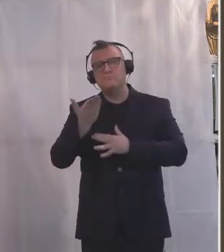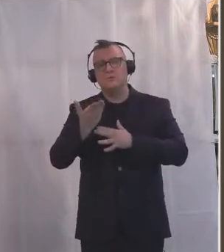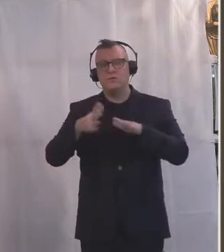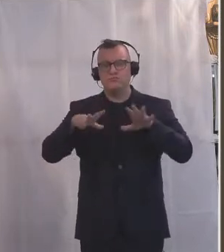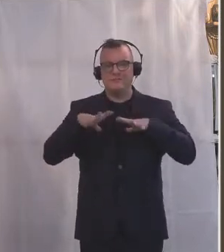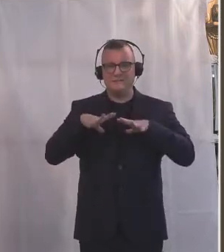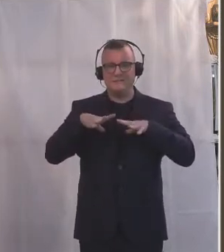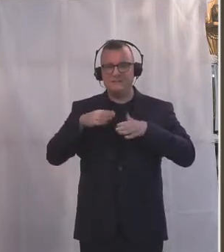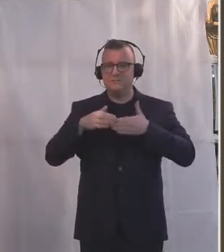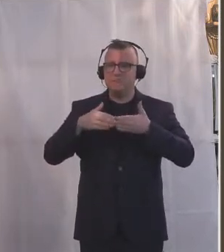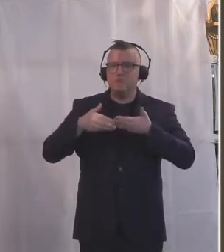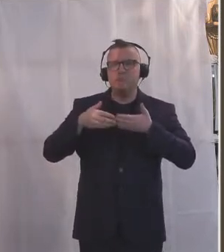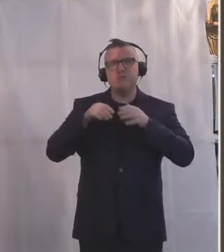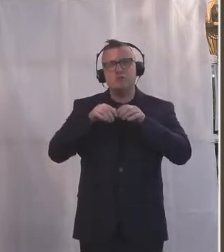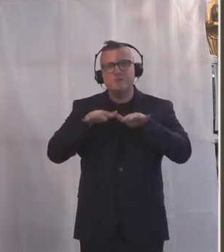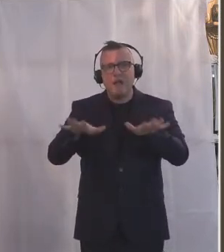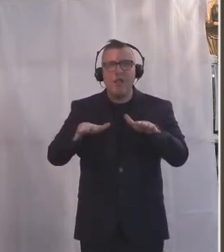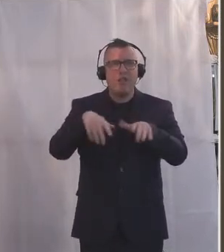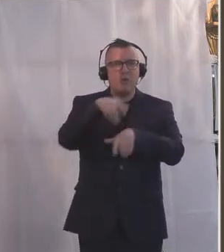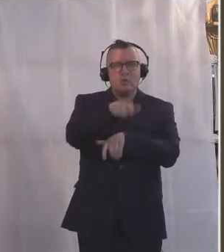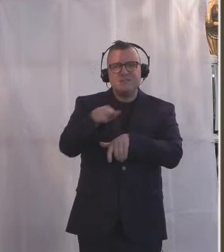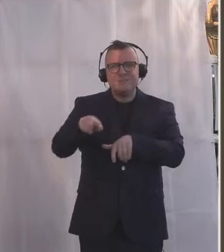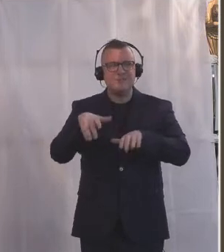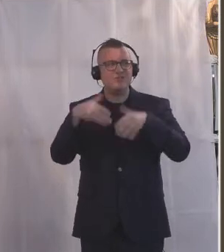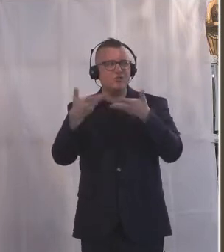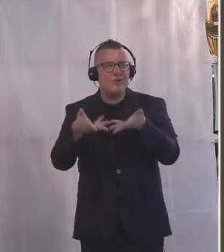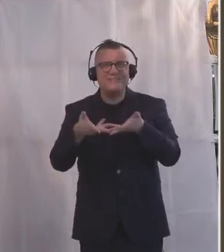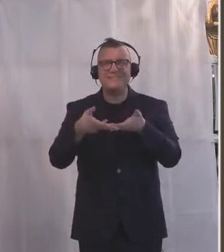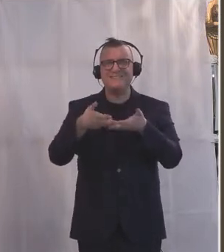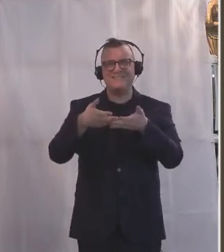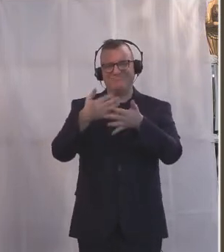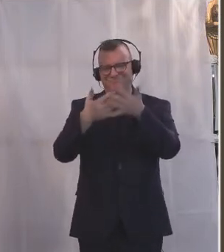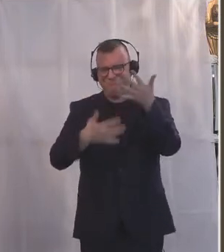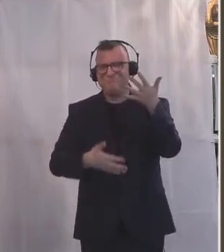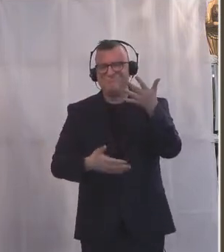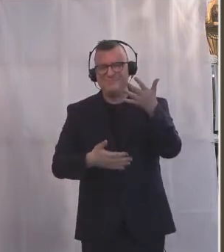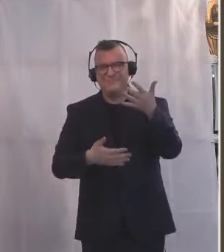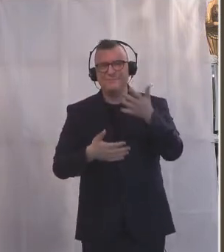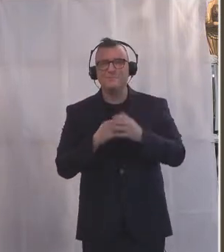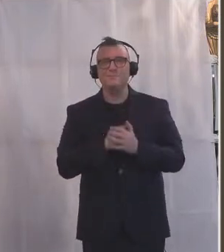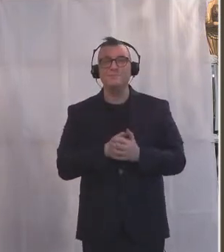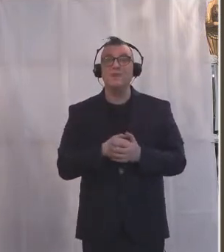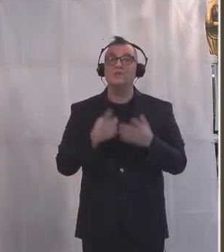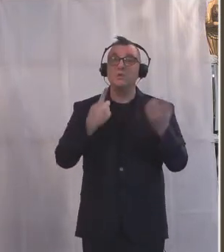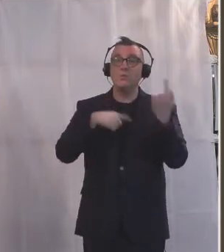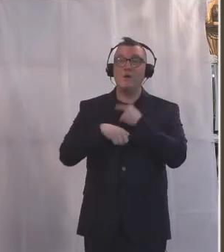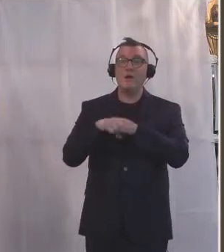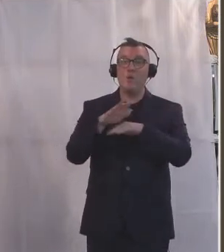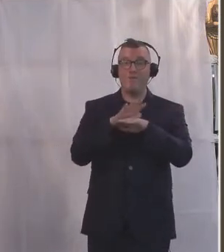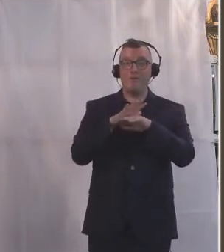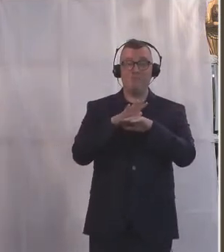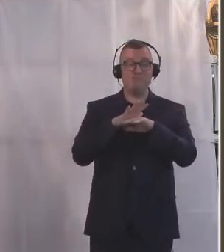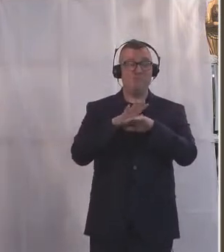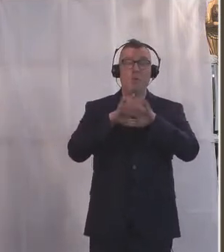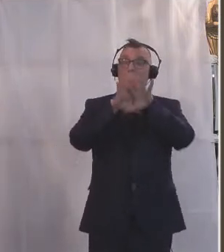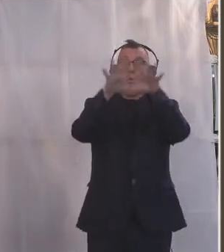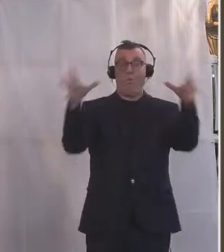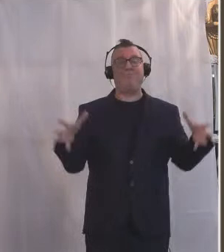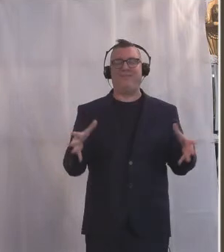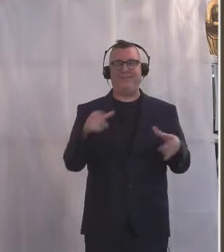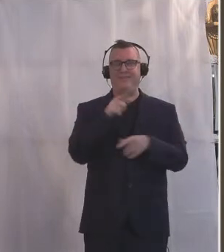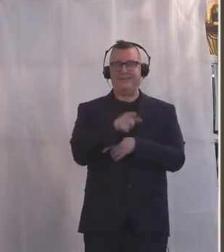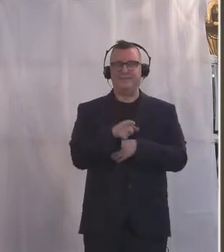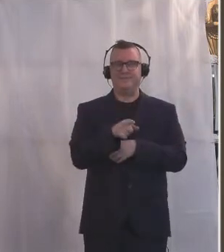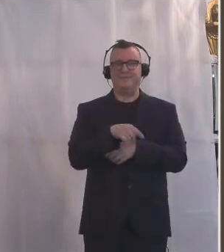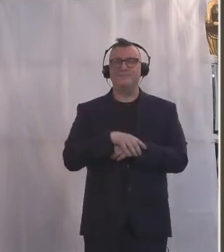go-to-market, services, customers, stuff like that. And so we cover everything in between. And the